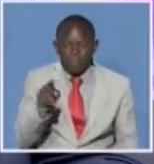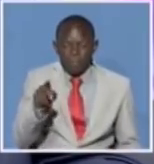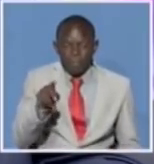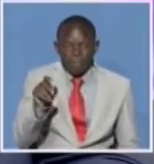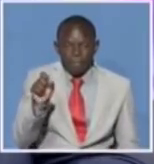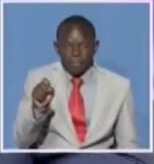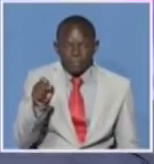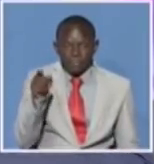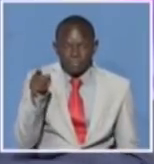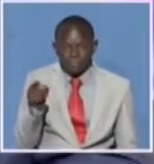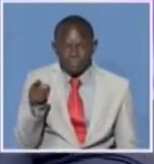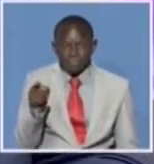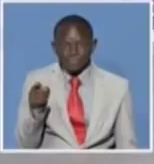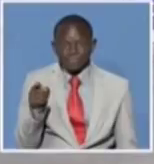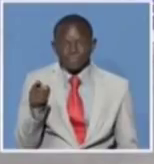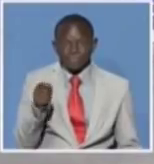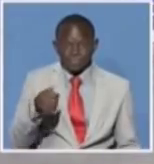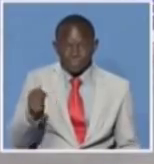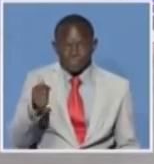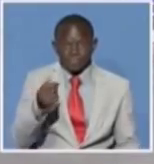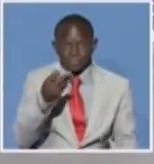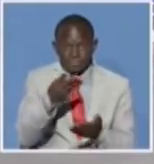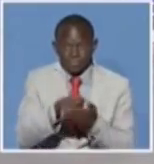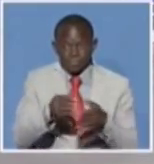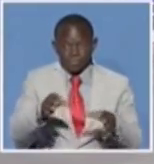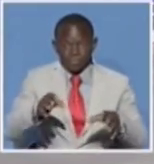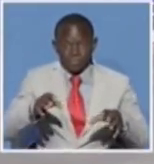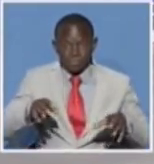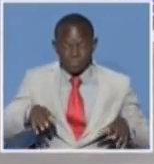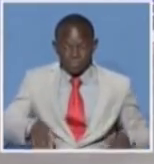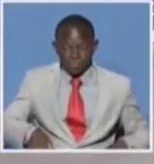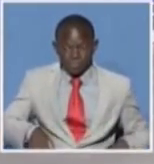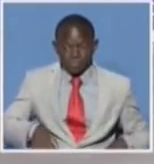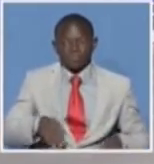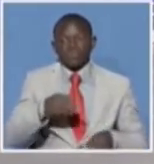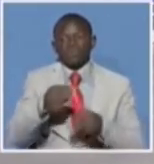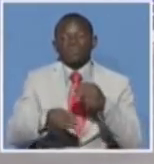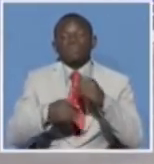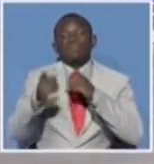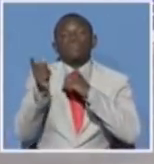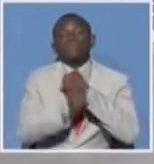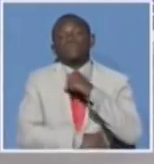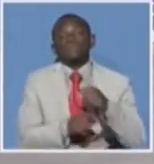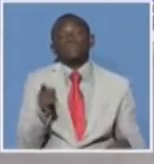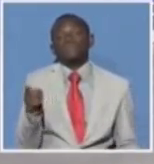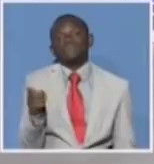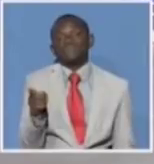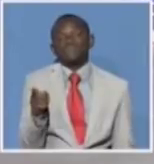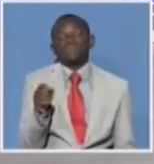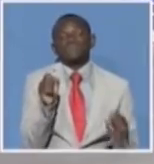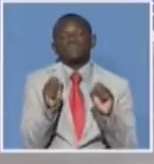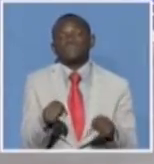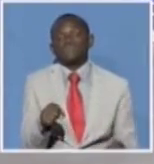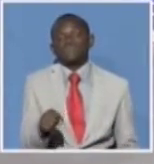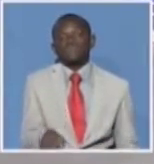then disciplinary action is taken on such officers. And therefore, what you